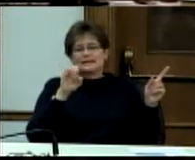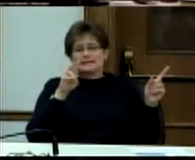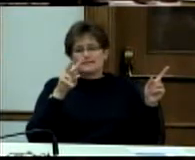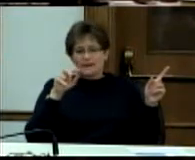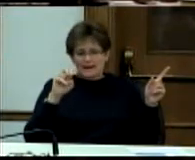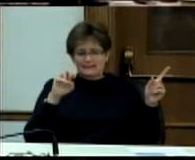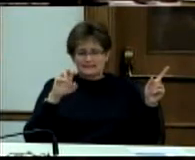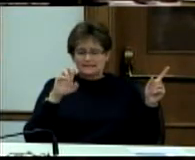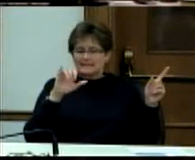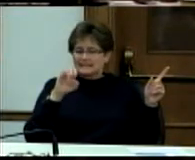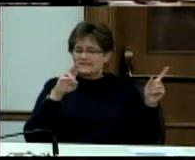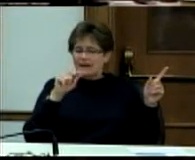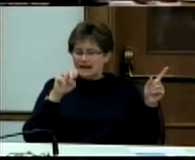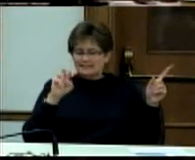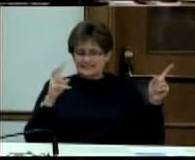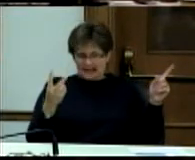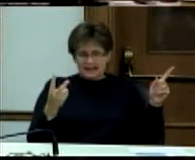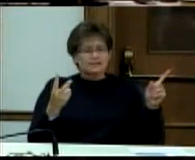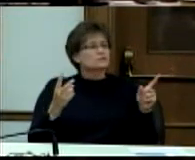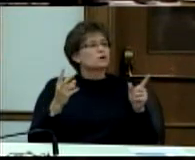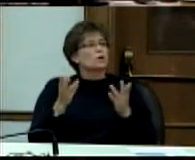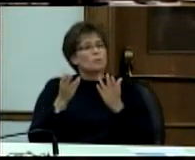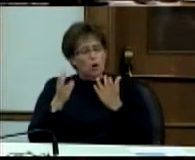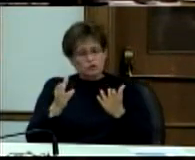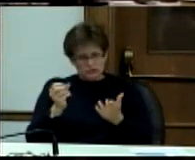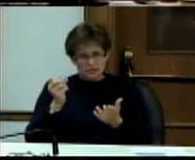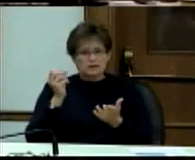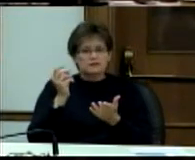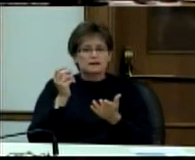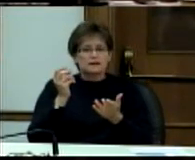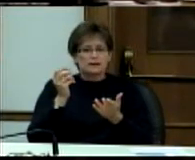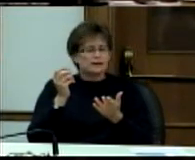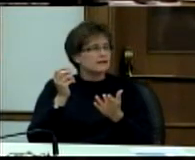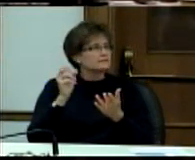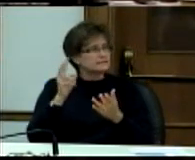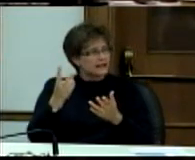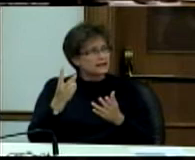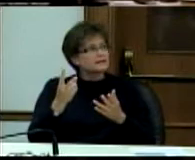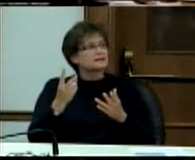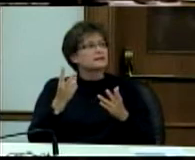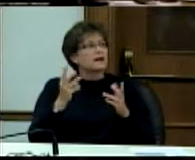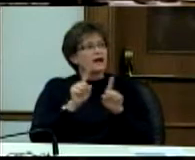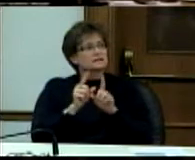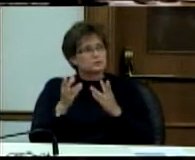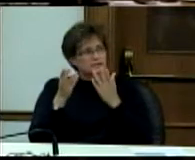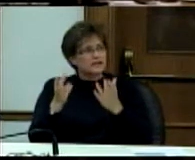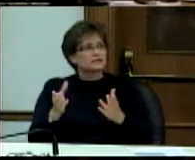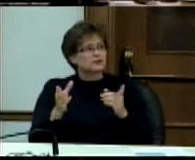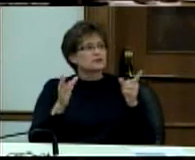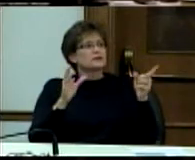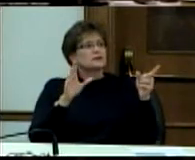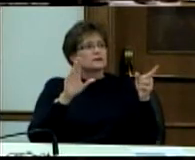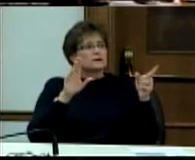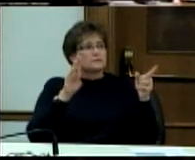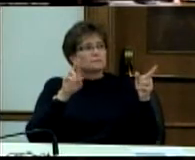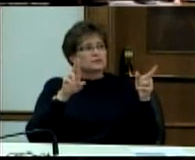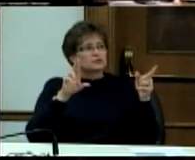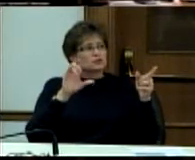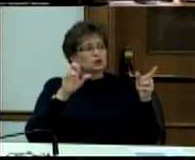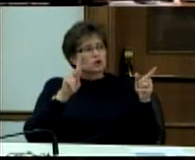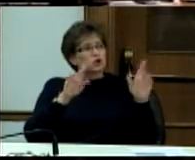I'll second. We have a motion and a second to approve the consent agenda as presented. Mr. Clerk, would you please do a roll